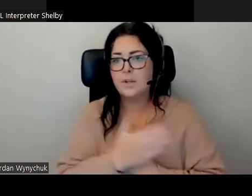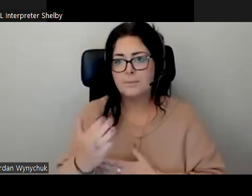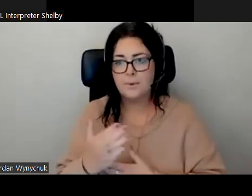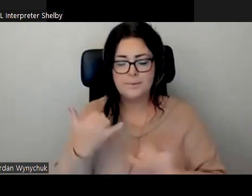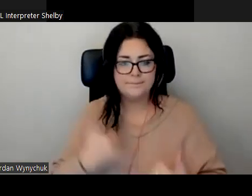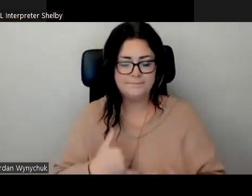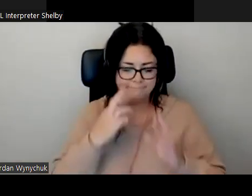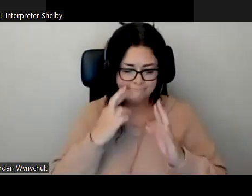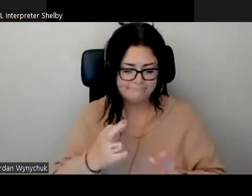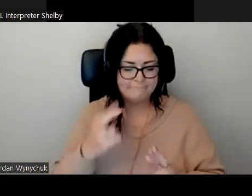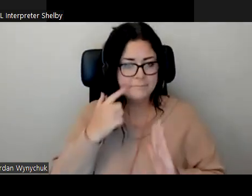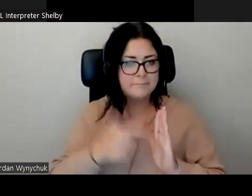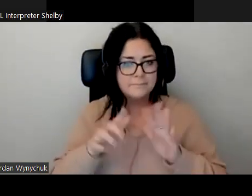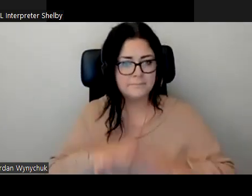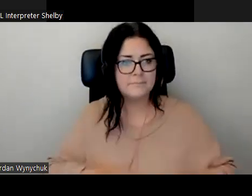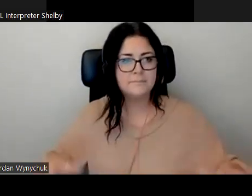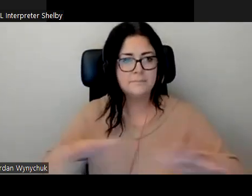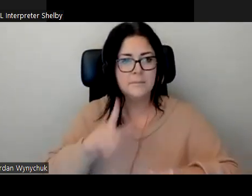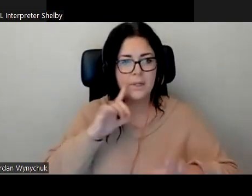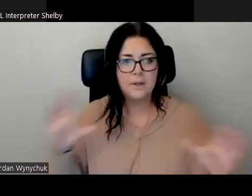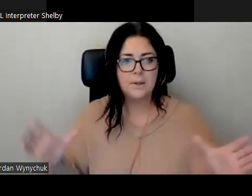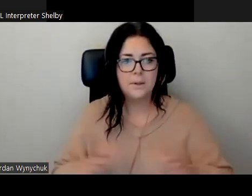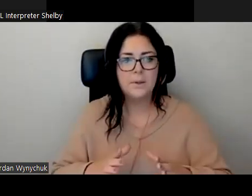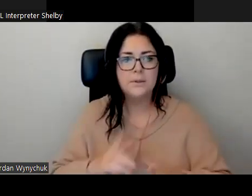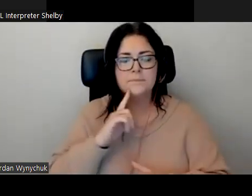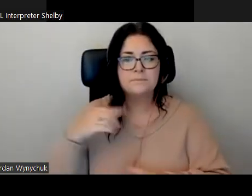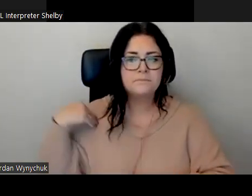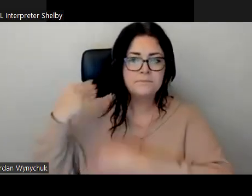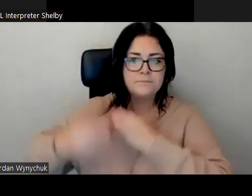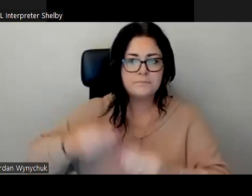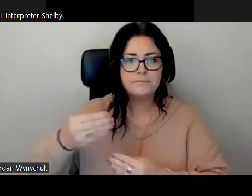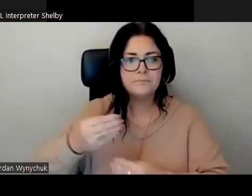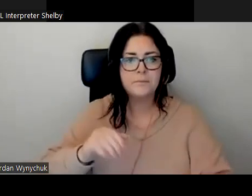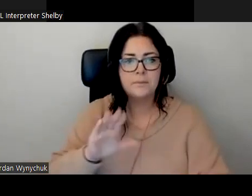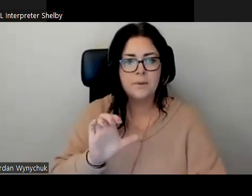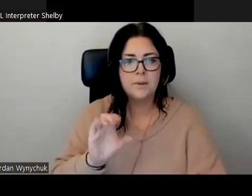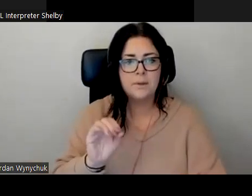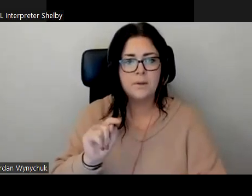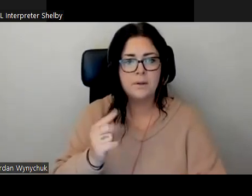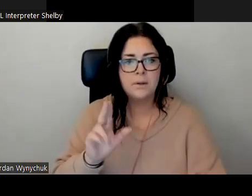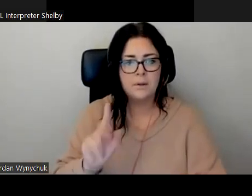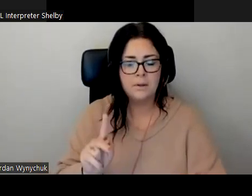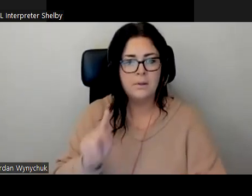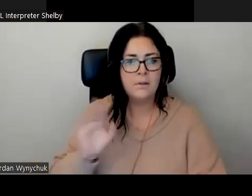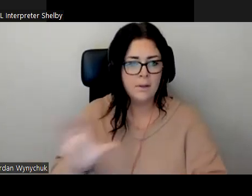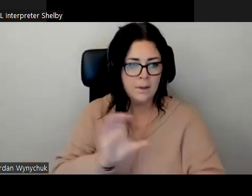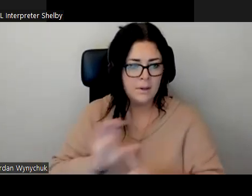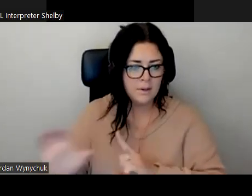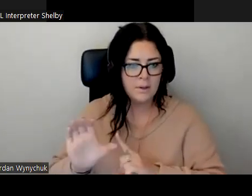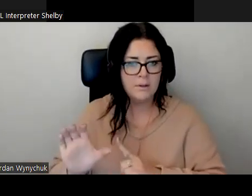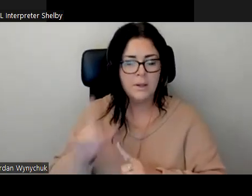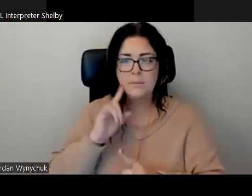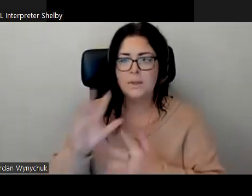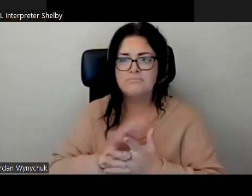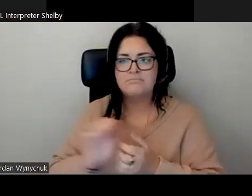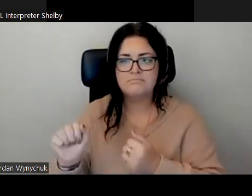respectfully acknowledge the land on which we gather as the ancestral homelands of the Beothuk, whose culture has now been